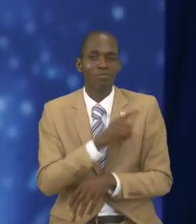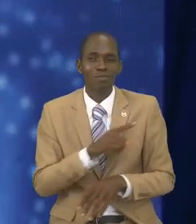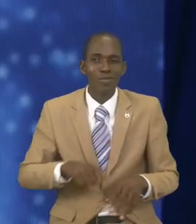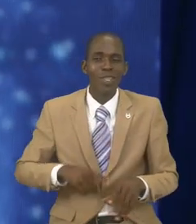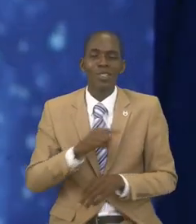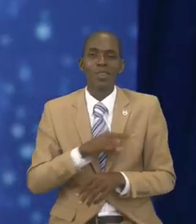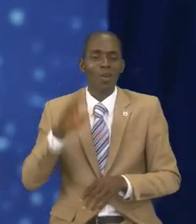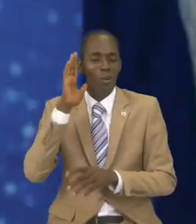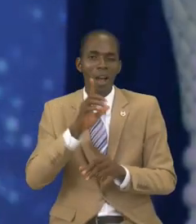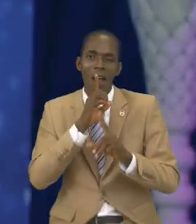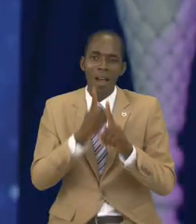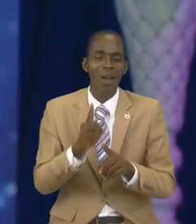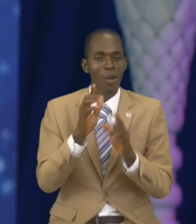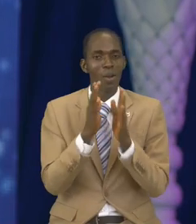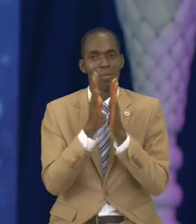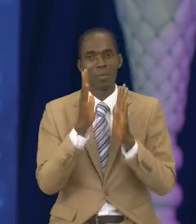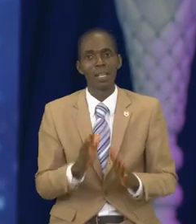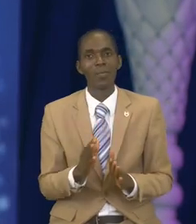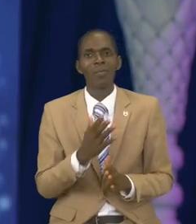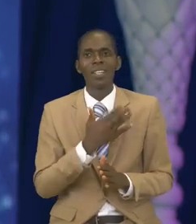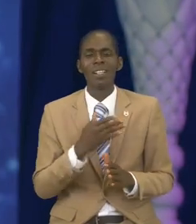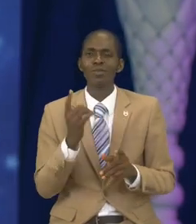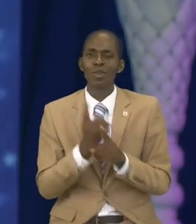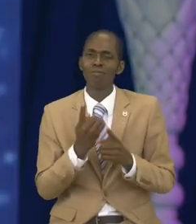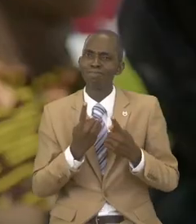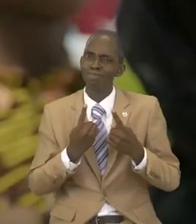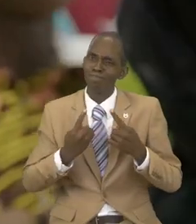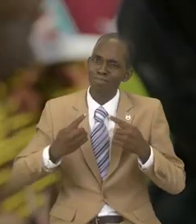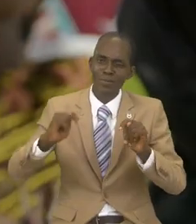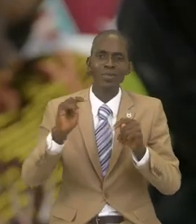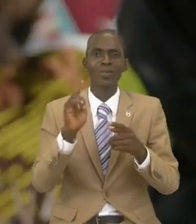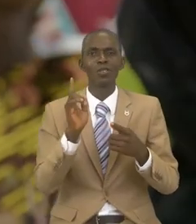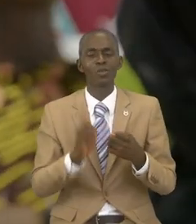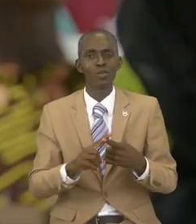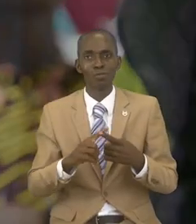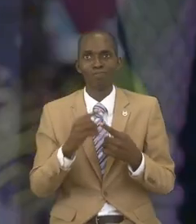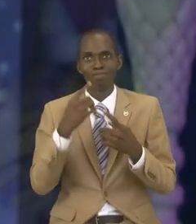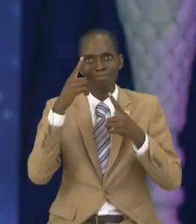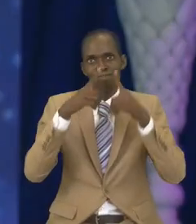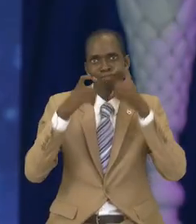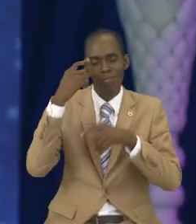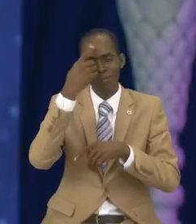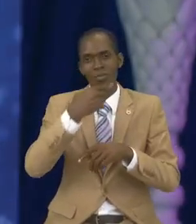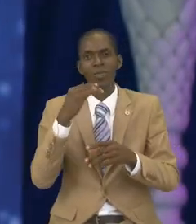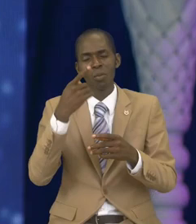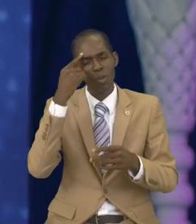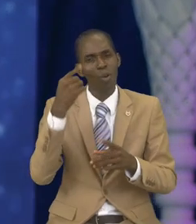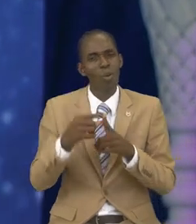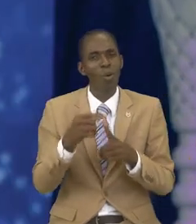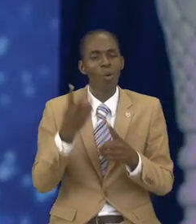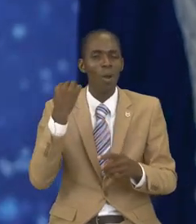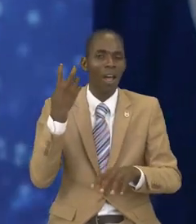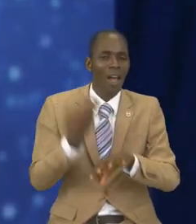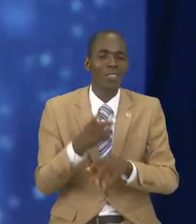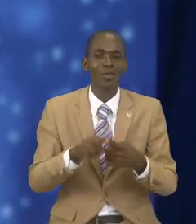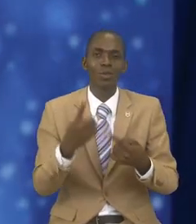your prayer tonight. And you know, I had to squeeze my face, because to bring those words out, they were very difficult. And then I